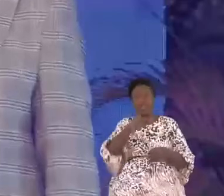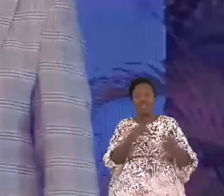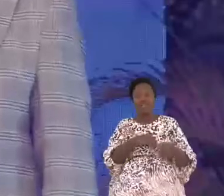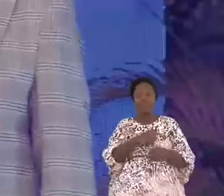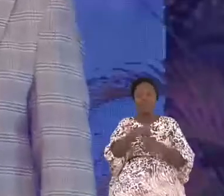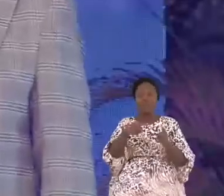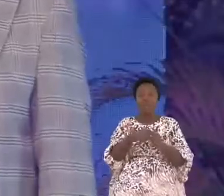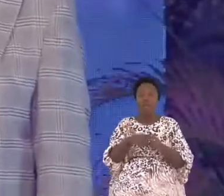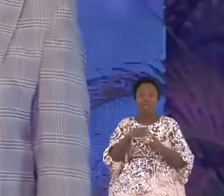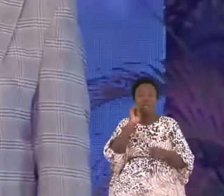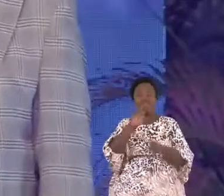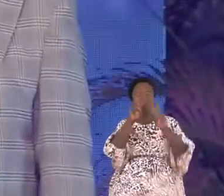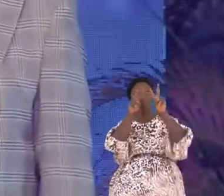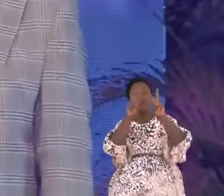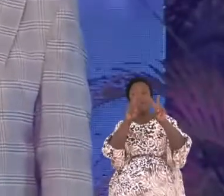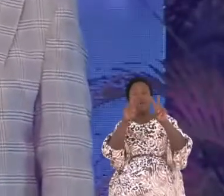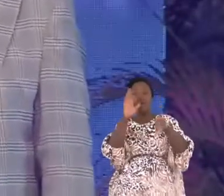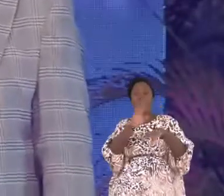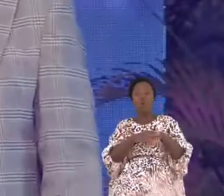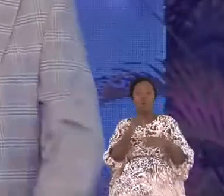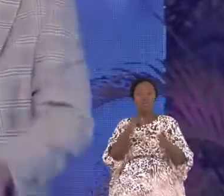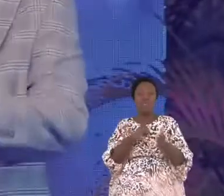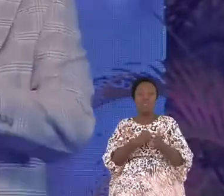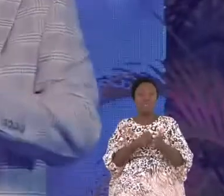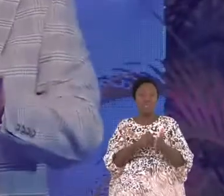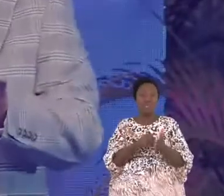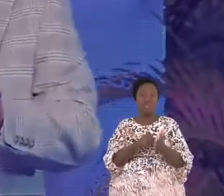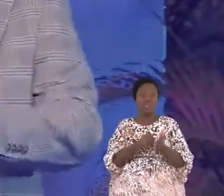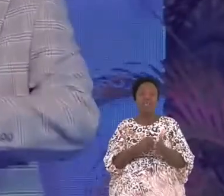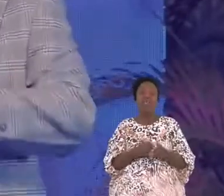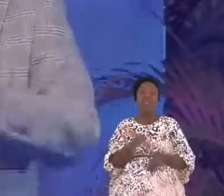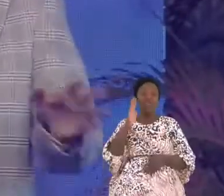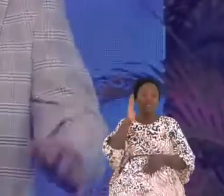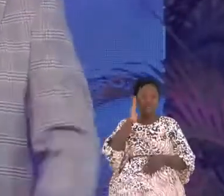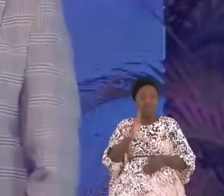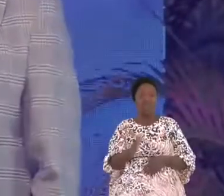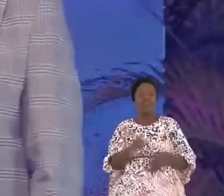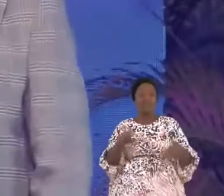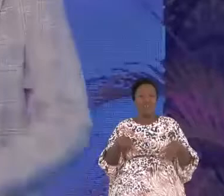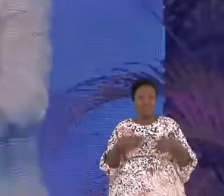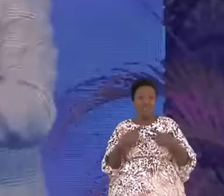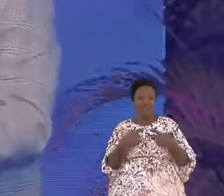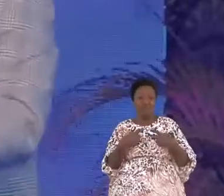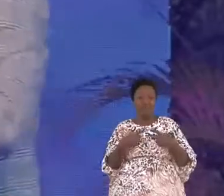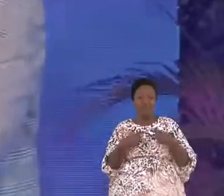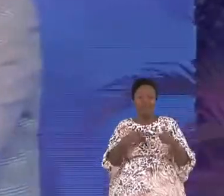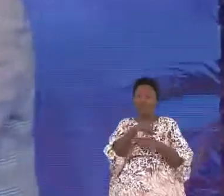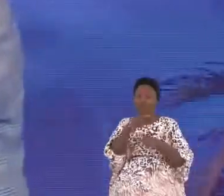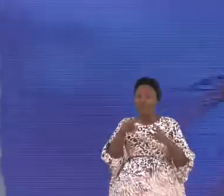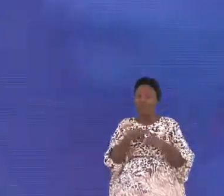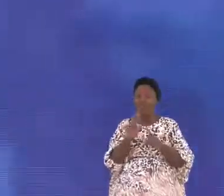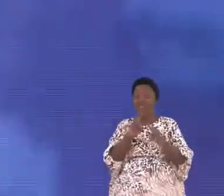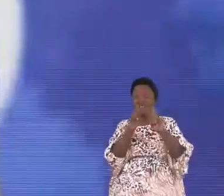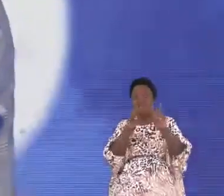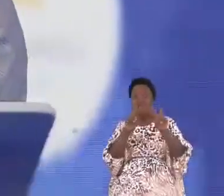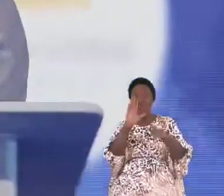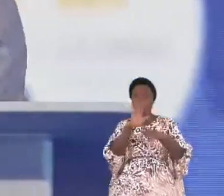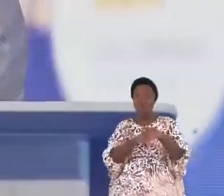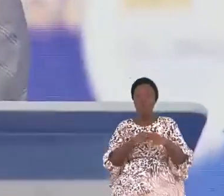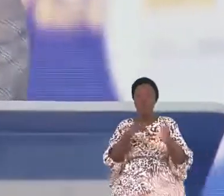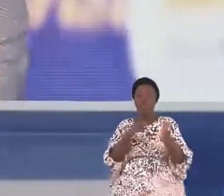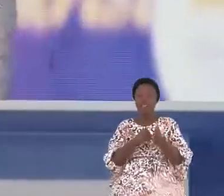when he looketh upon it, shall live. When he looketh